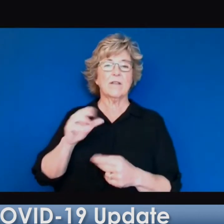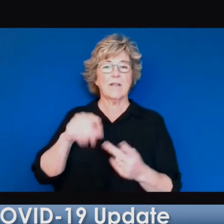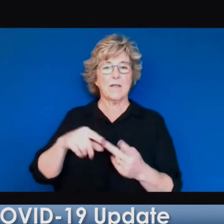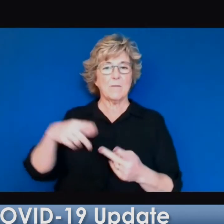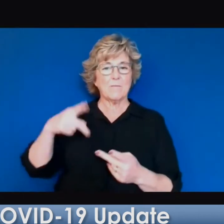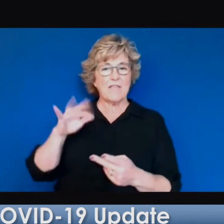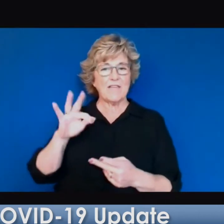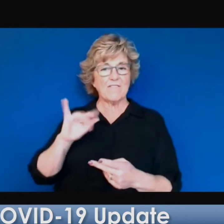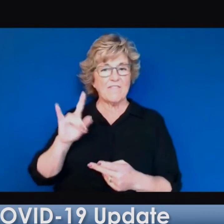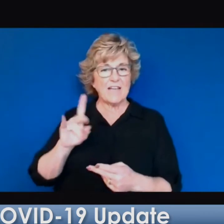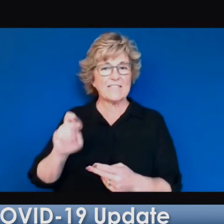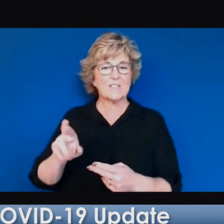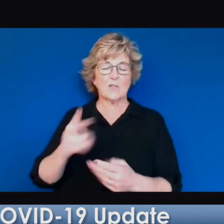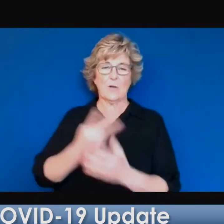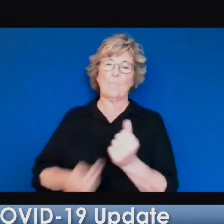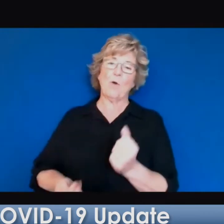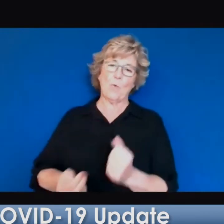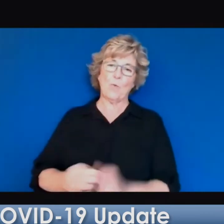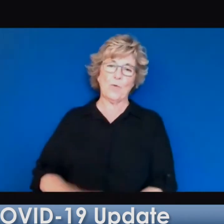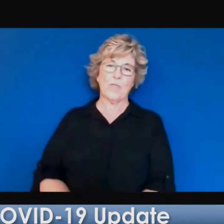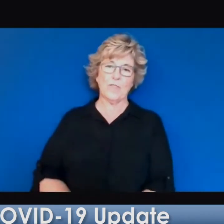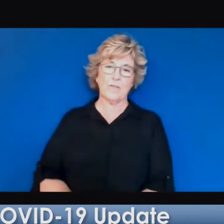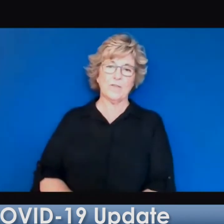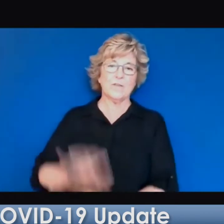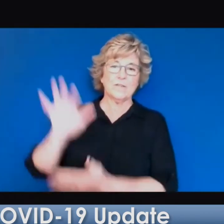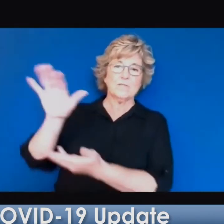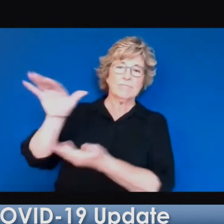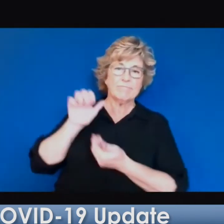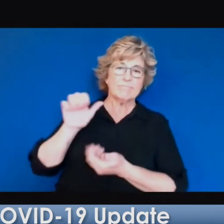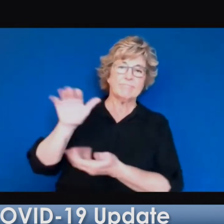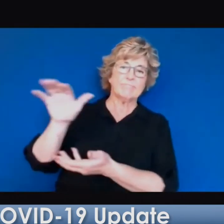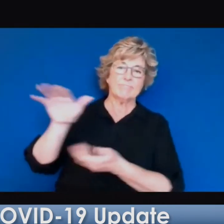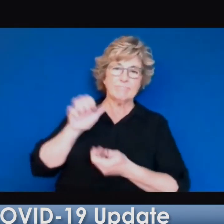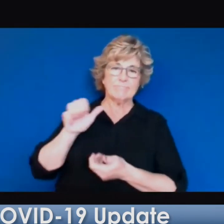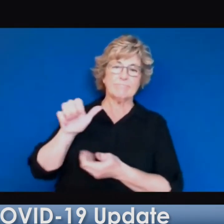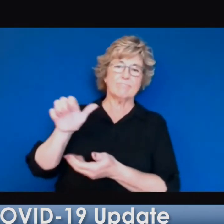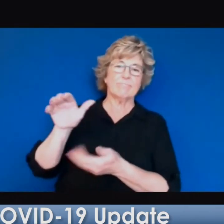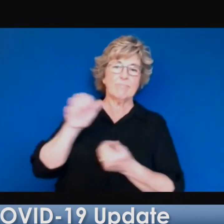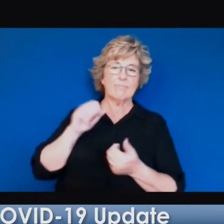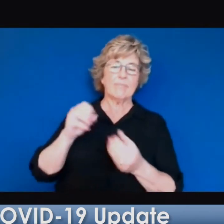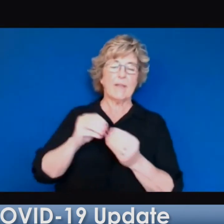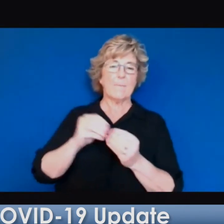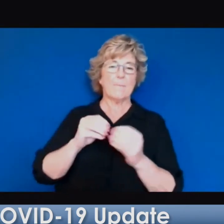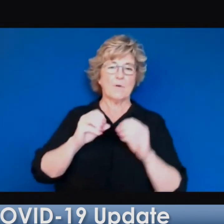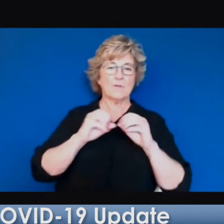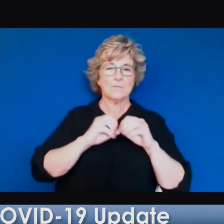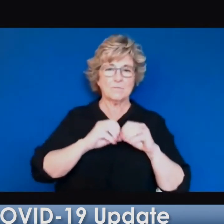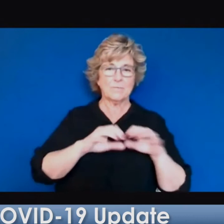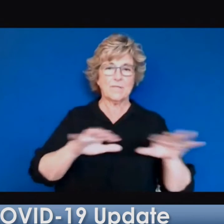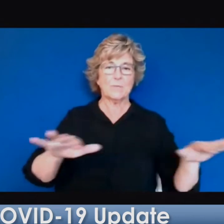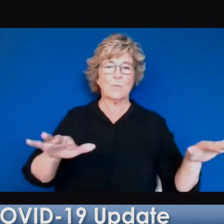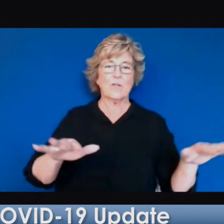of weeks in terms of doses coming in a more consistent